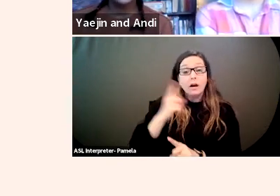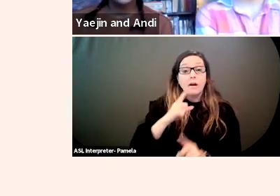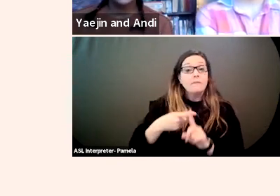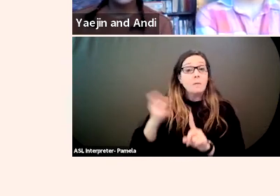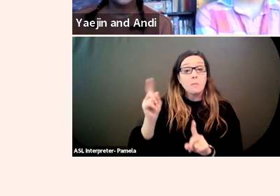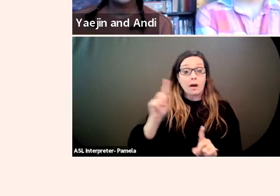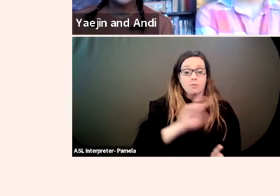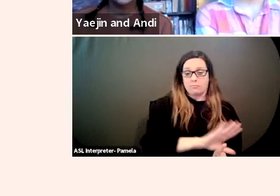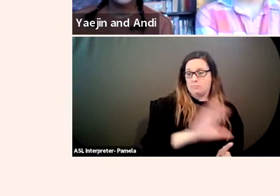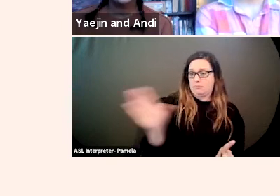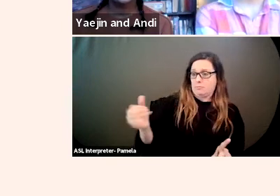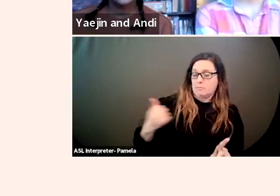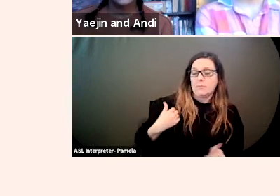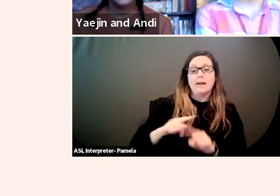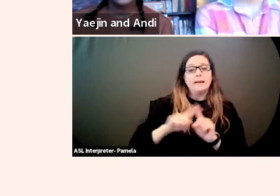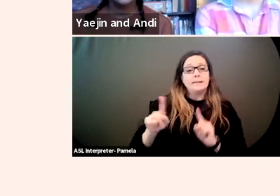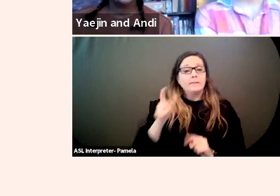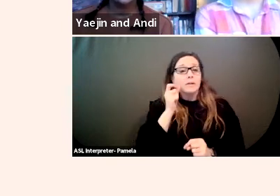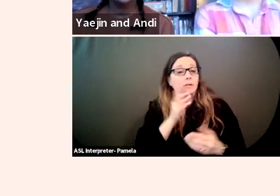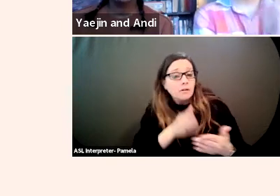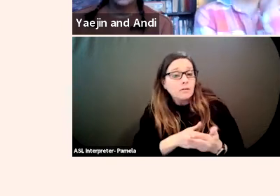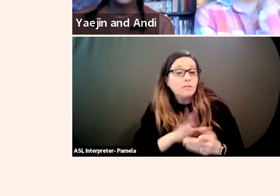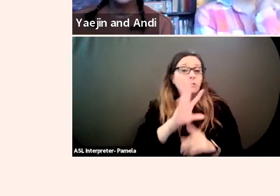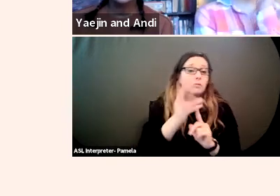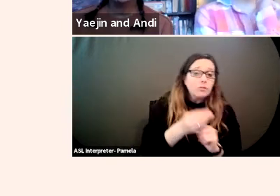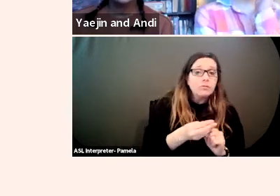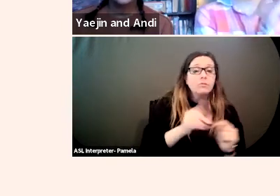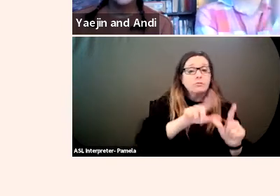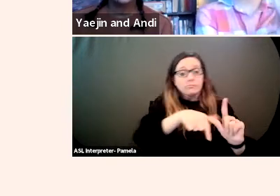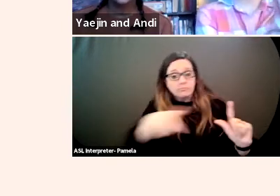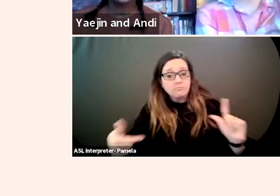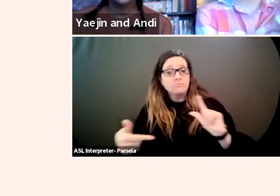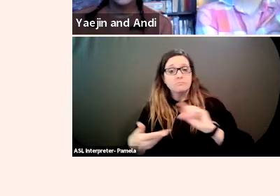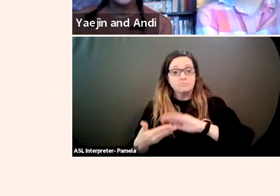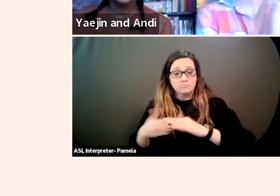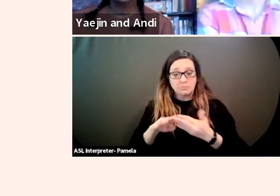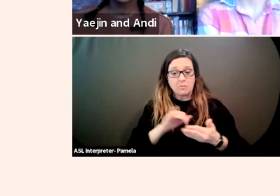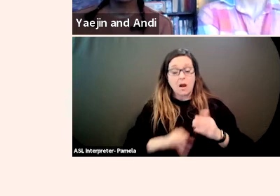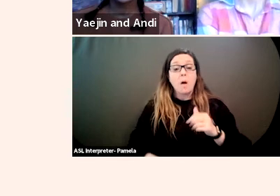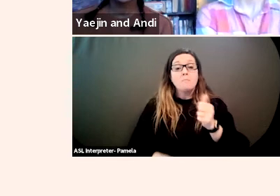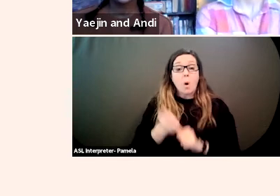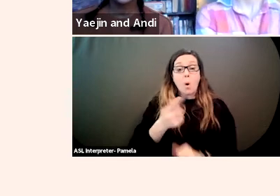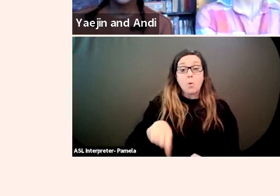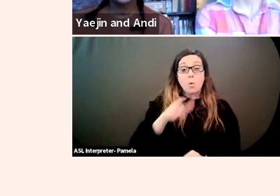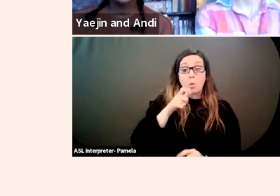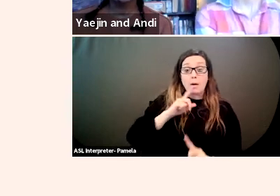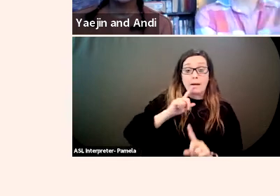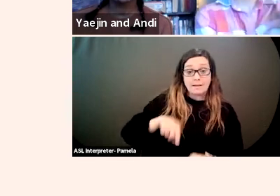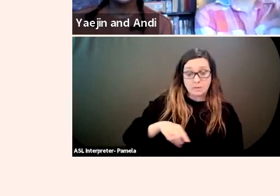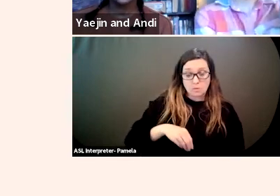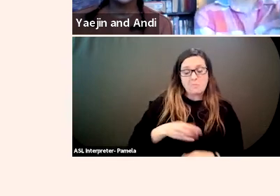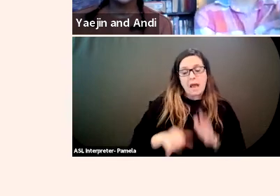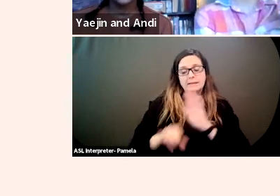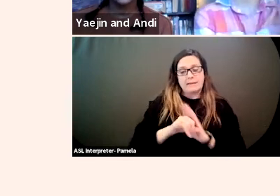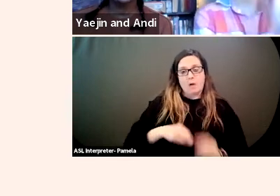varying ethnicities, sexual orientations, and gender identities. Ethnically, the majority identified as white. In terms of sexual orientation, most